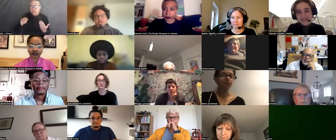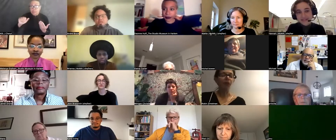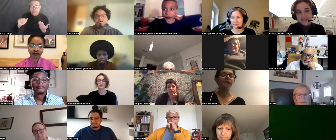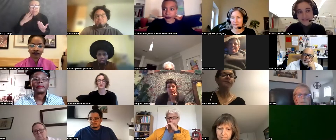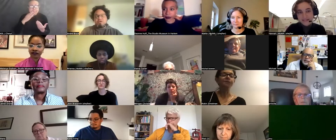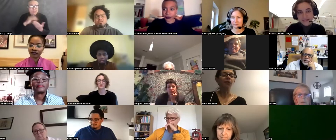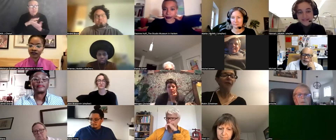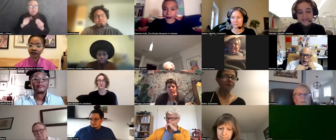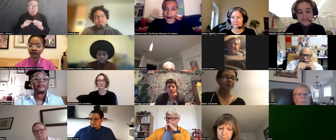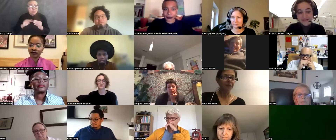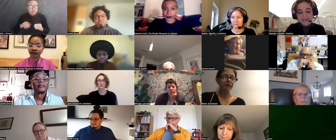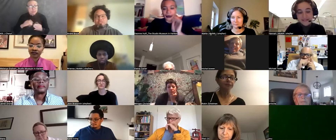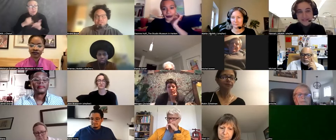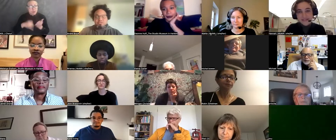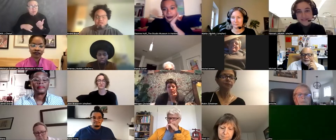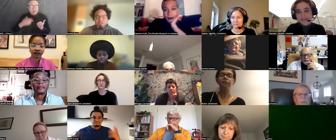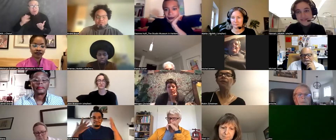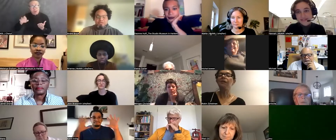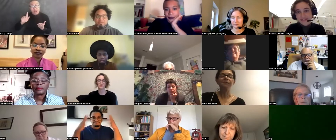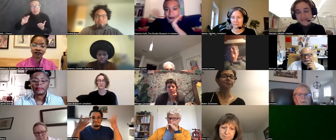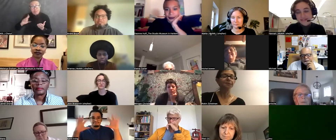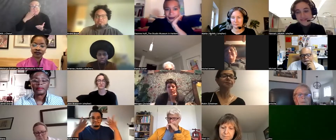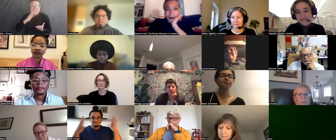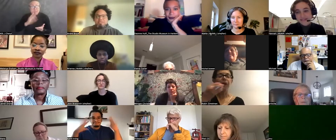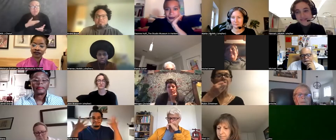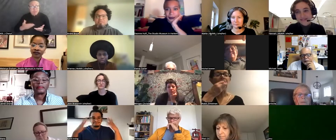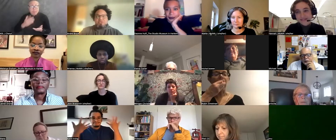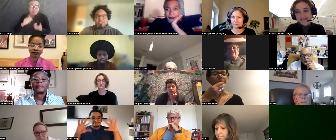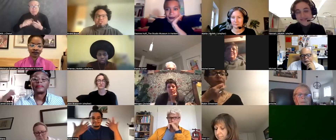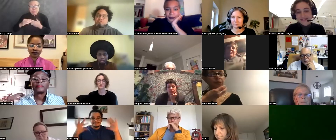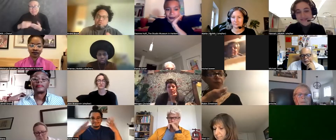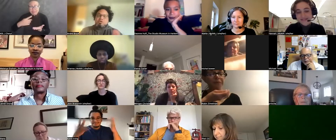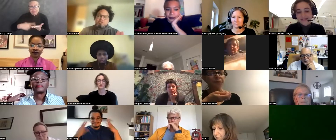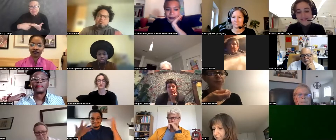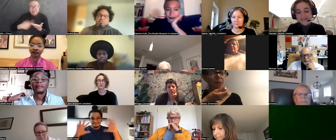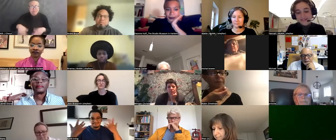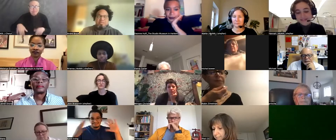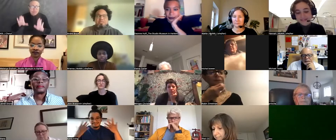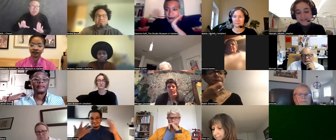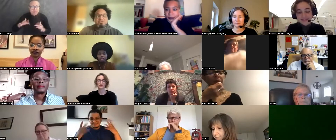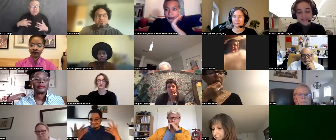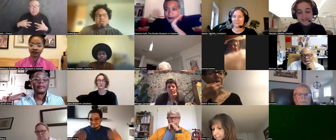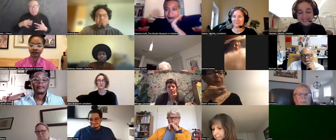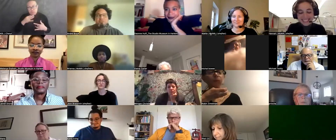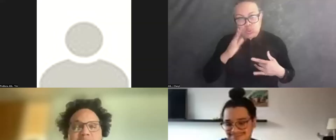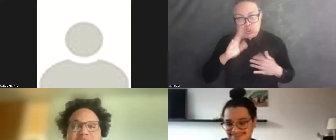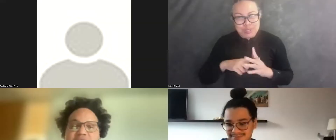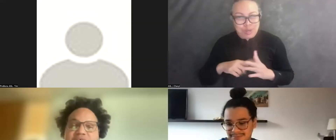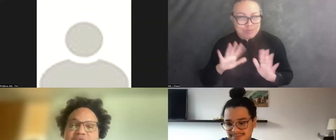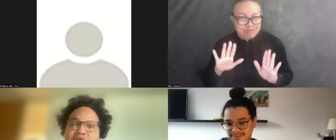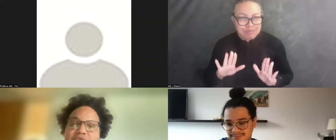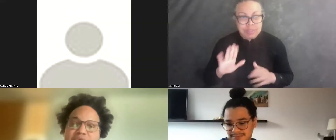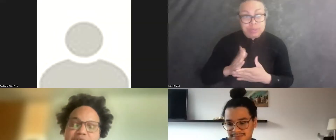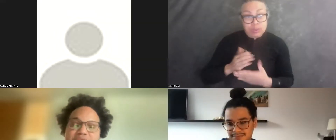Art of Harlem for inviting me to moderate this amazing conversation, soon to be amazing conversation, between